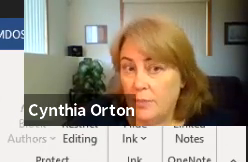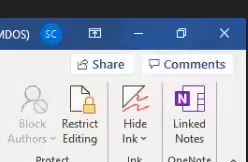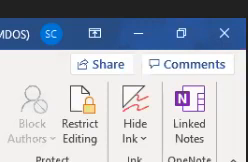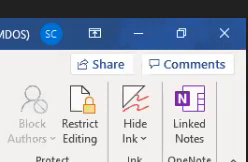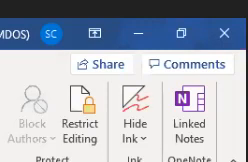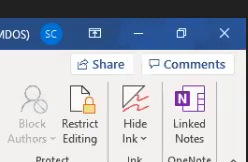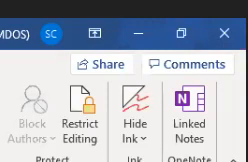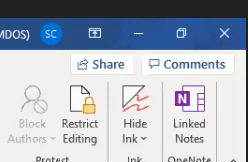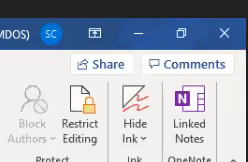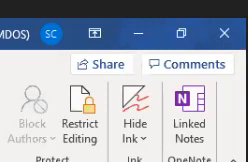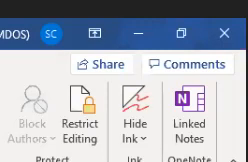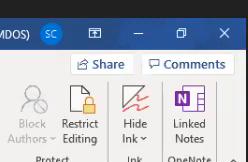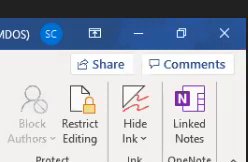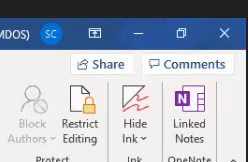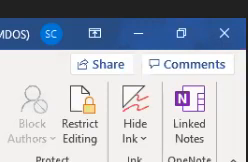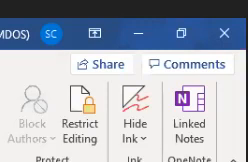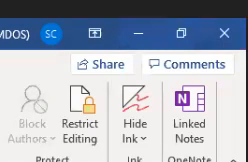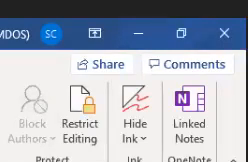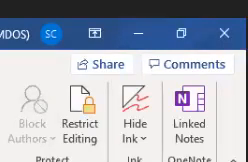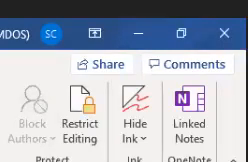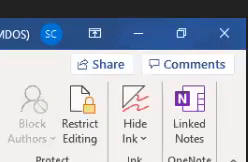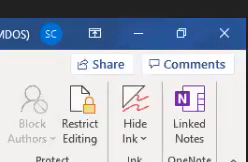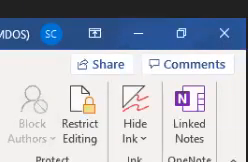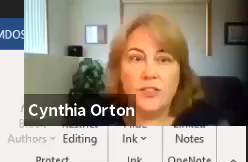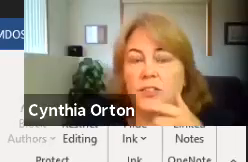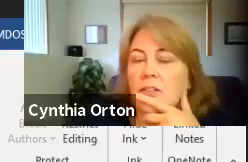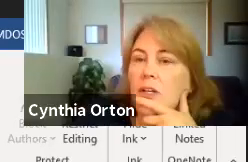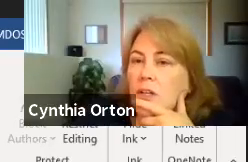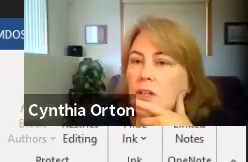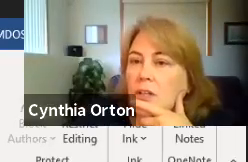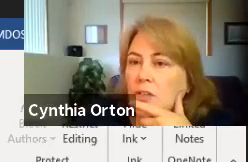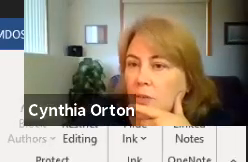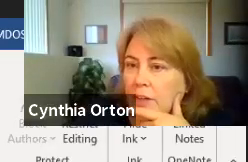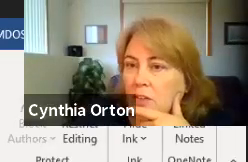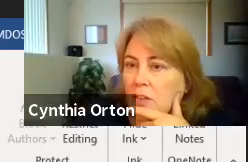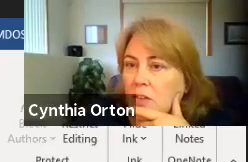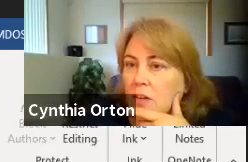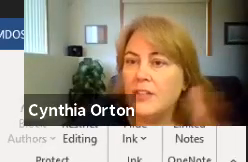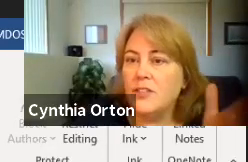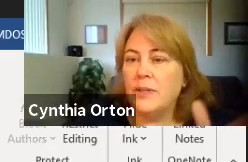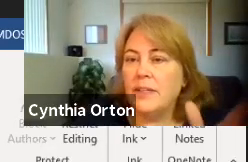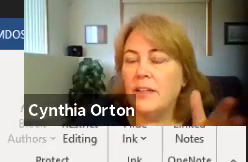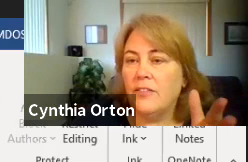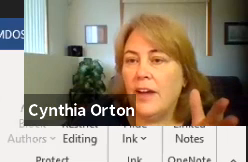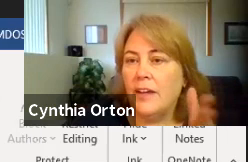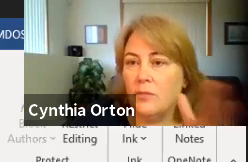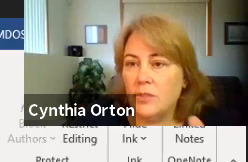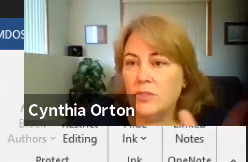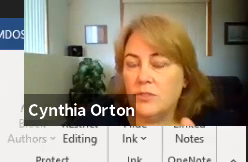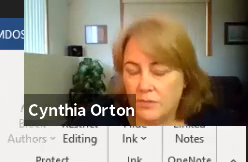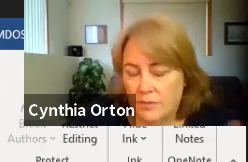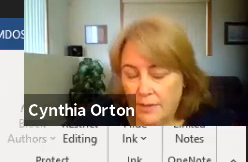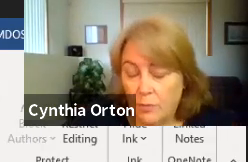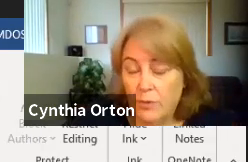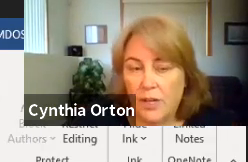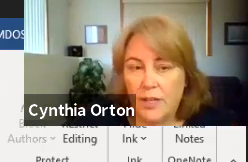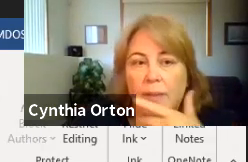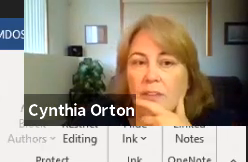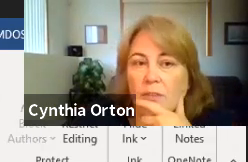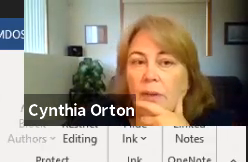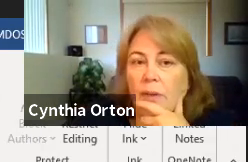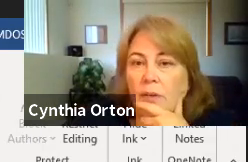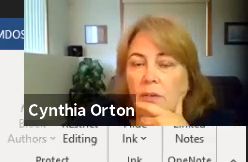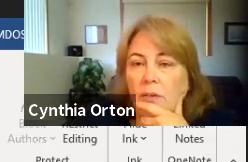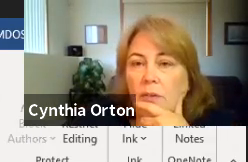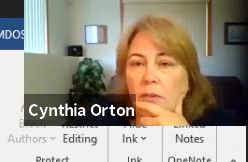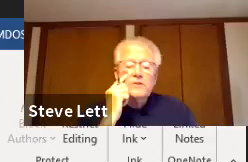about communications person and or outreach director. I just wanted to clarify that we're talking